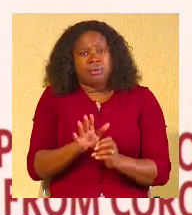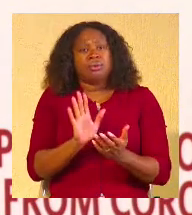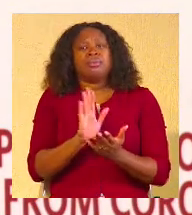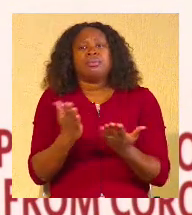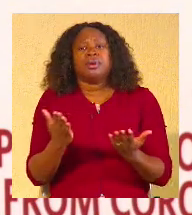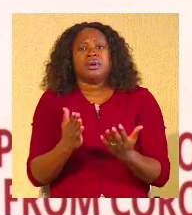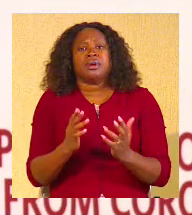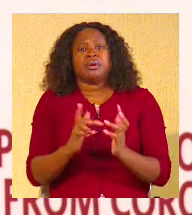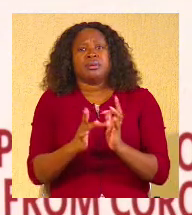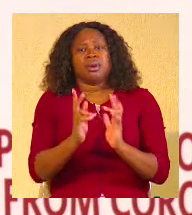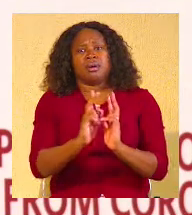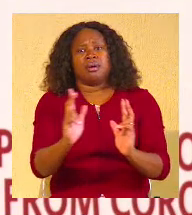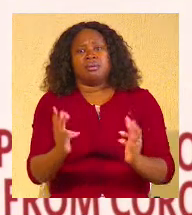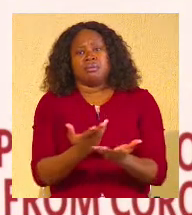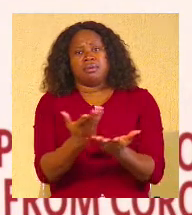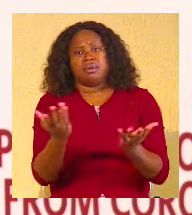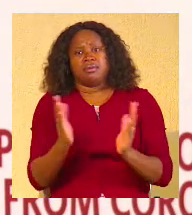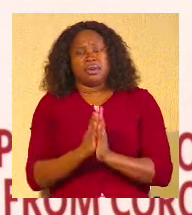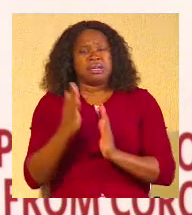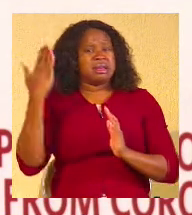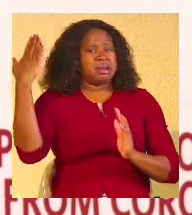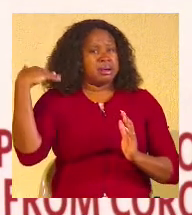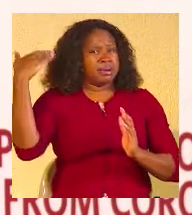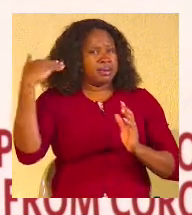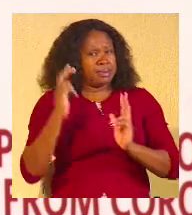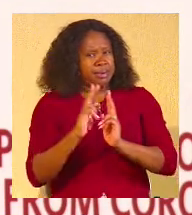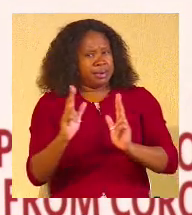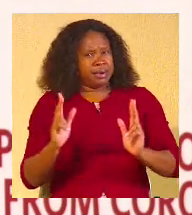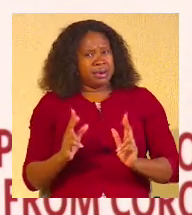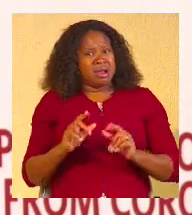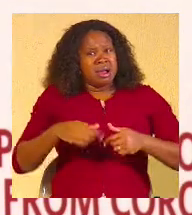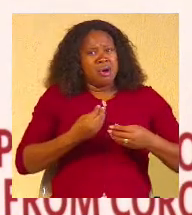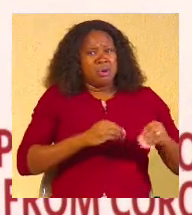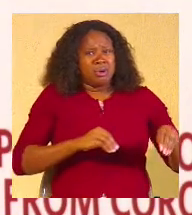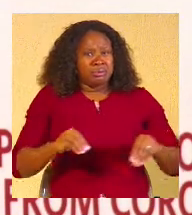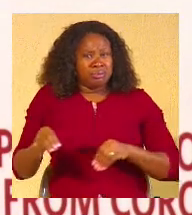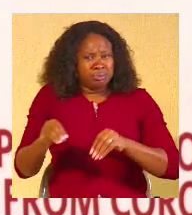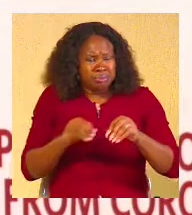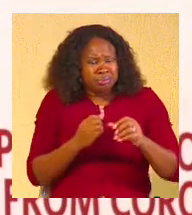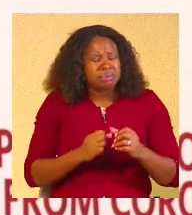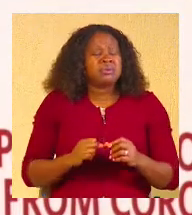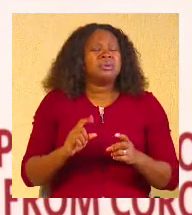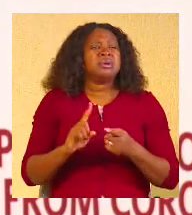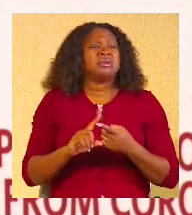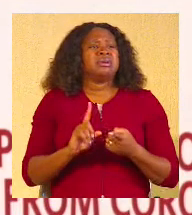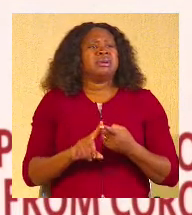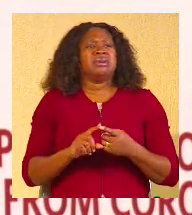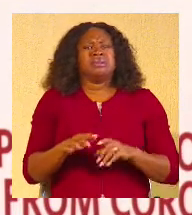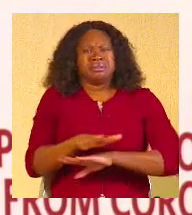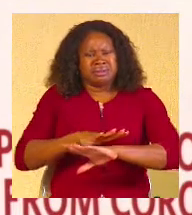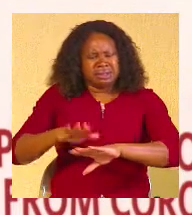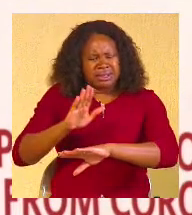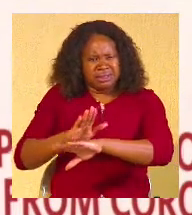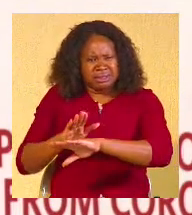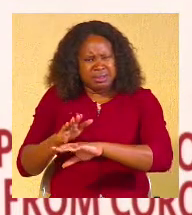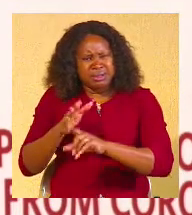of human beings. Our behaviors, our movements, and our circumstances, all of